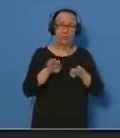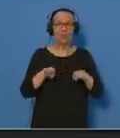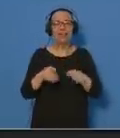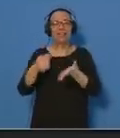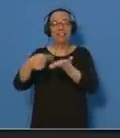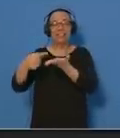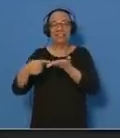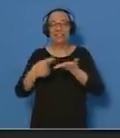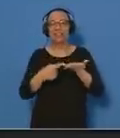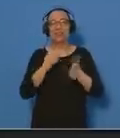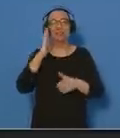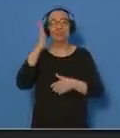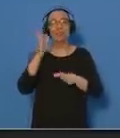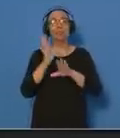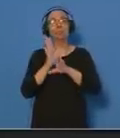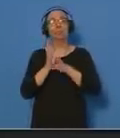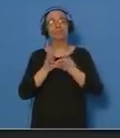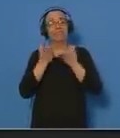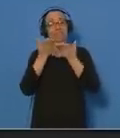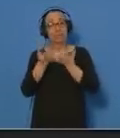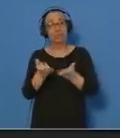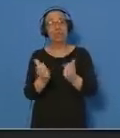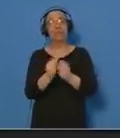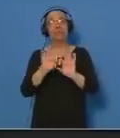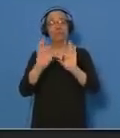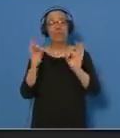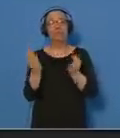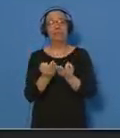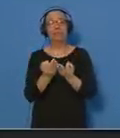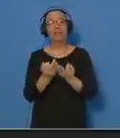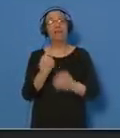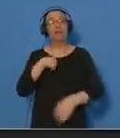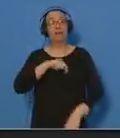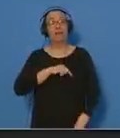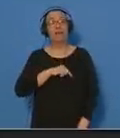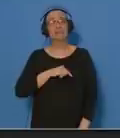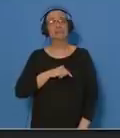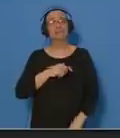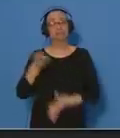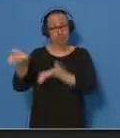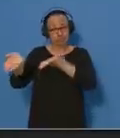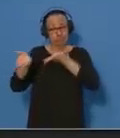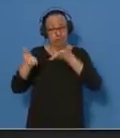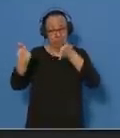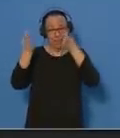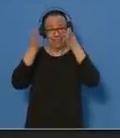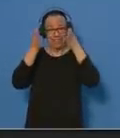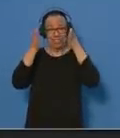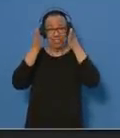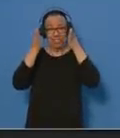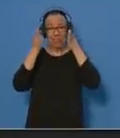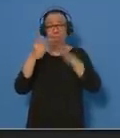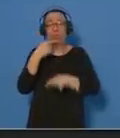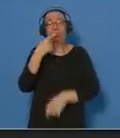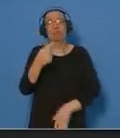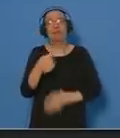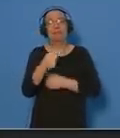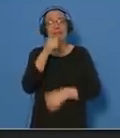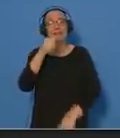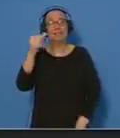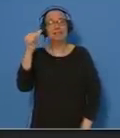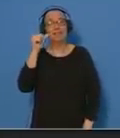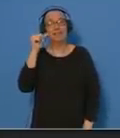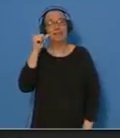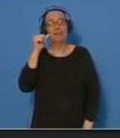held with the family. But for us, it came to our attention, and I was informed yesterday, and I wanted to make sure